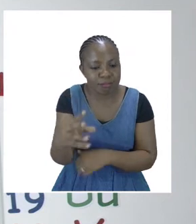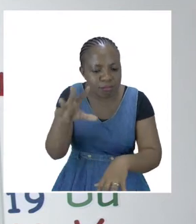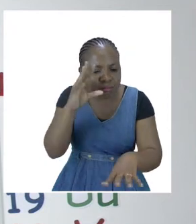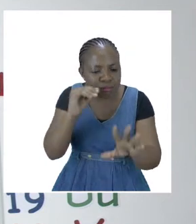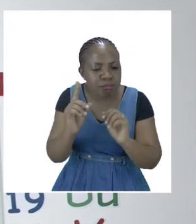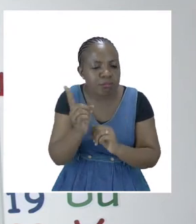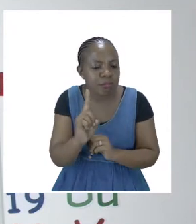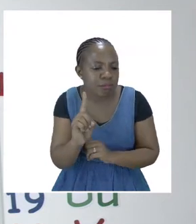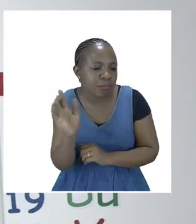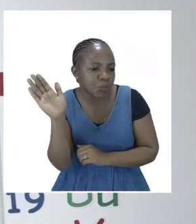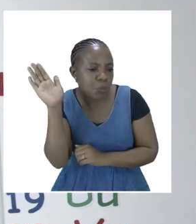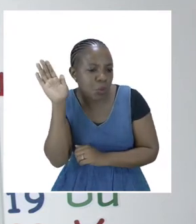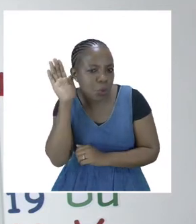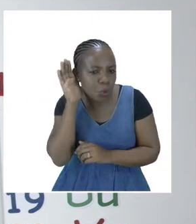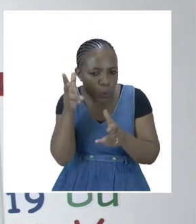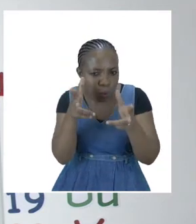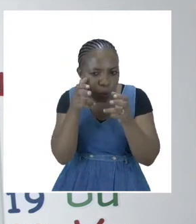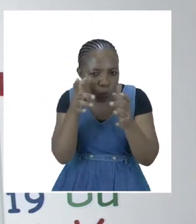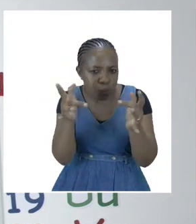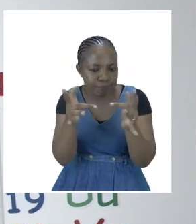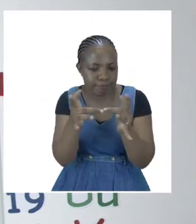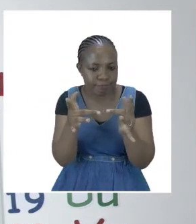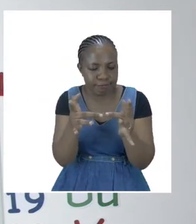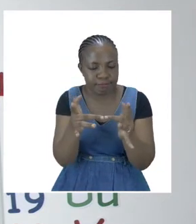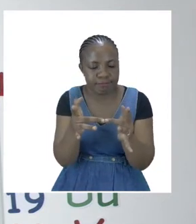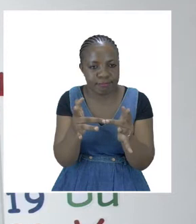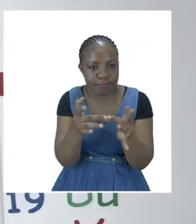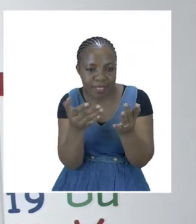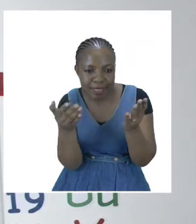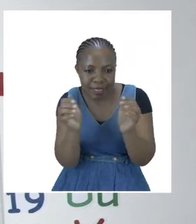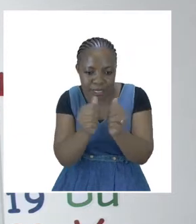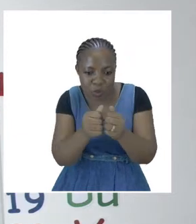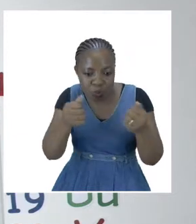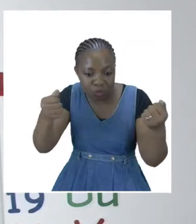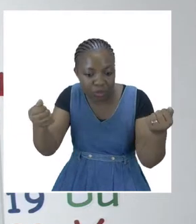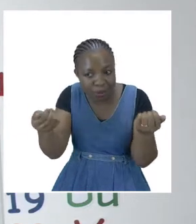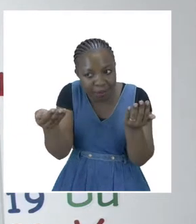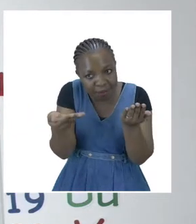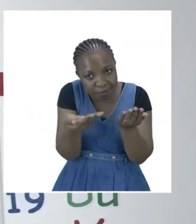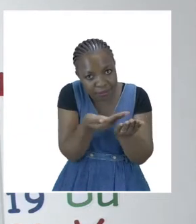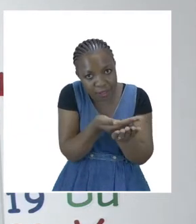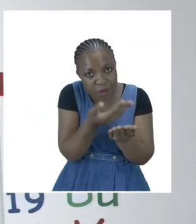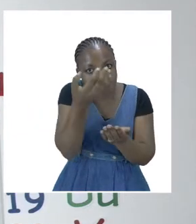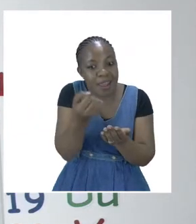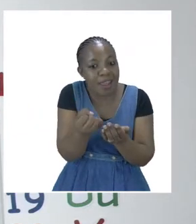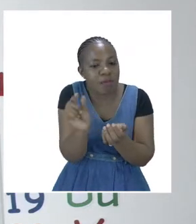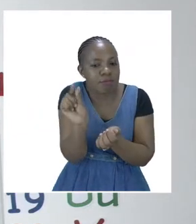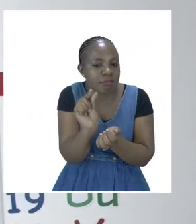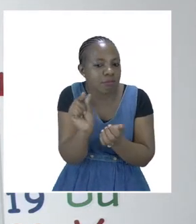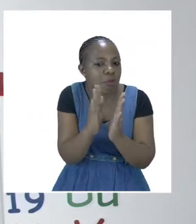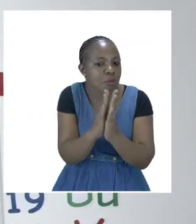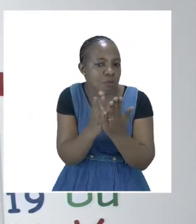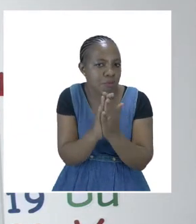or watching online. Inside the newspapers, there is an insert of the lesson